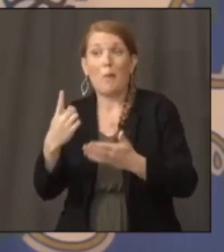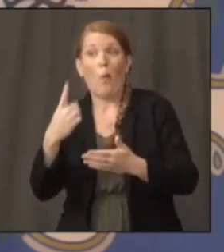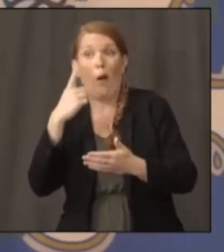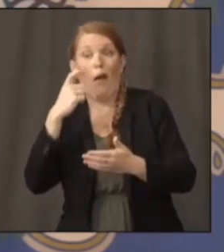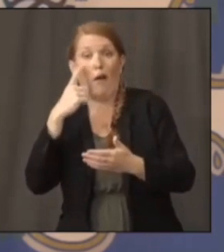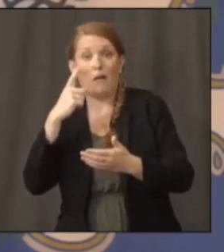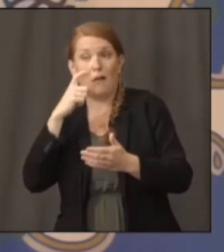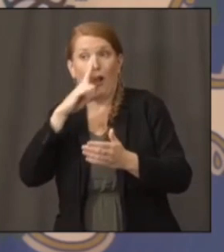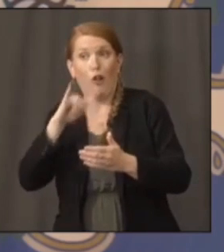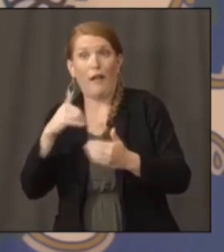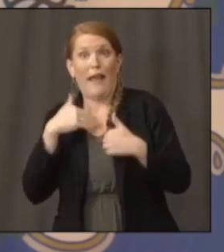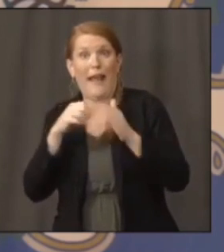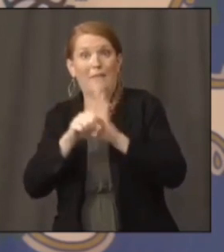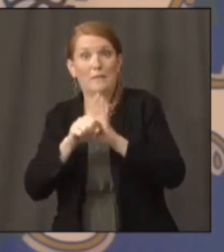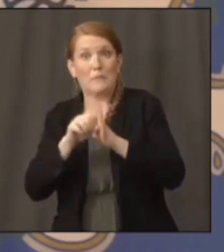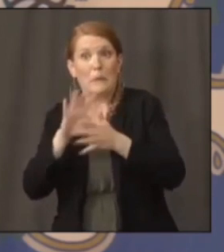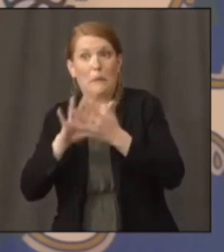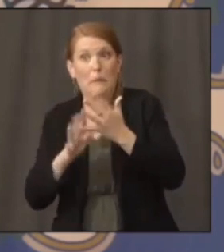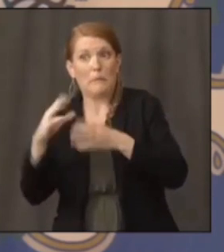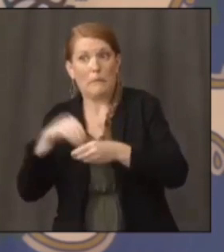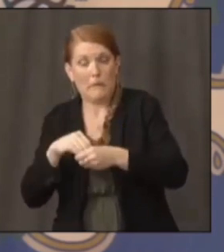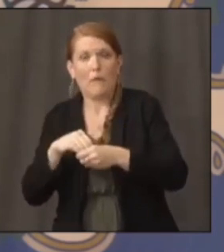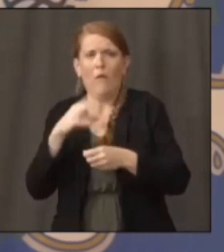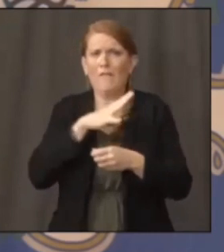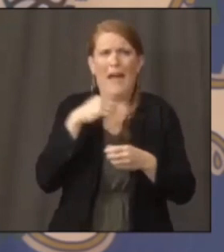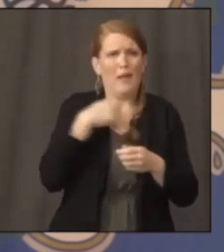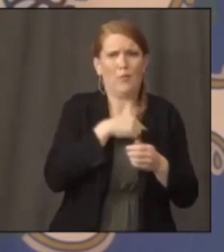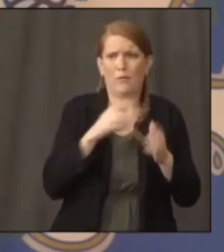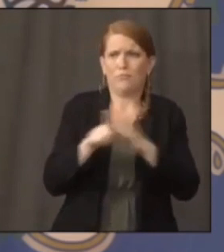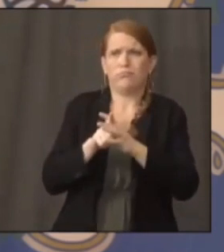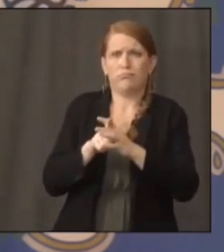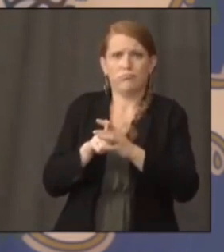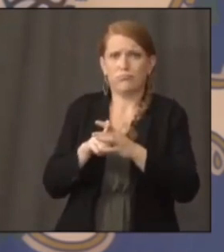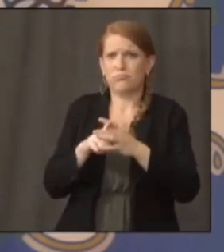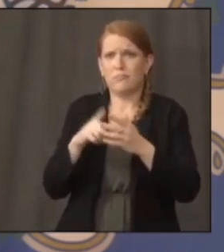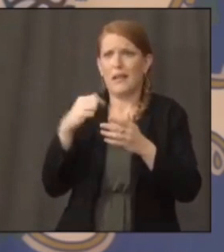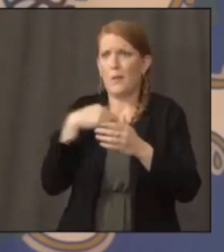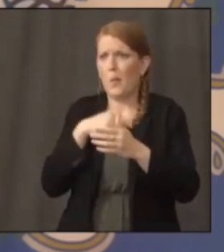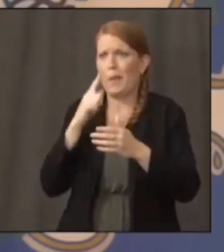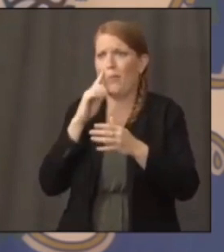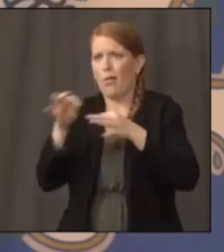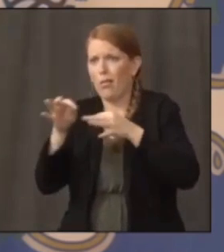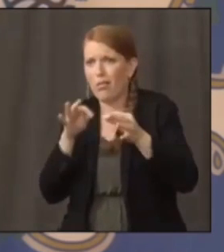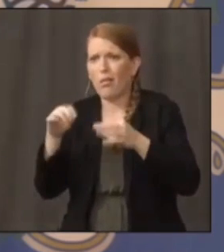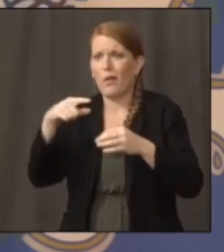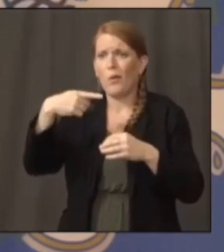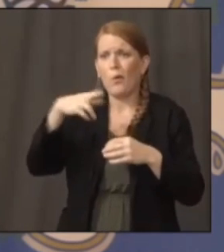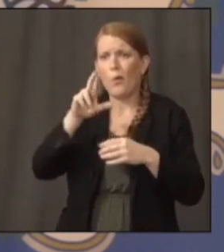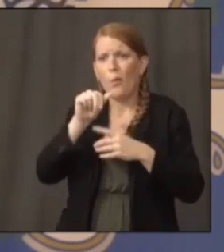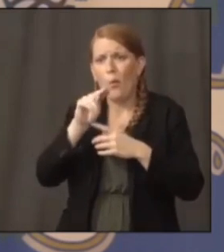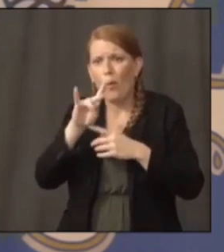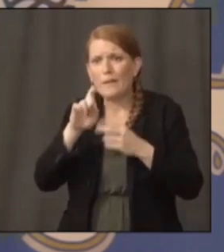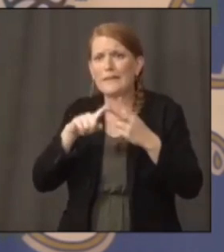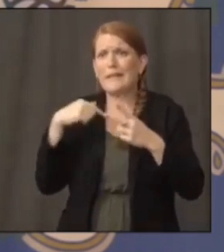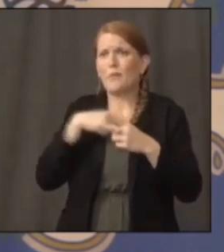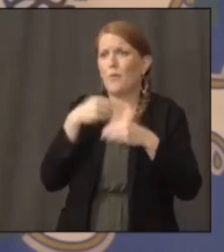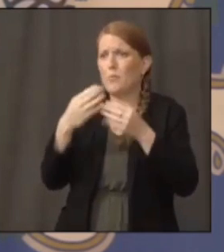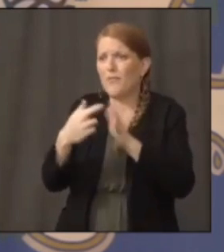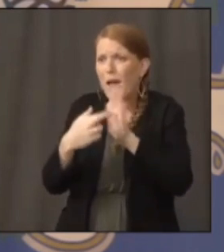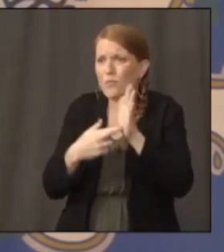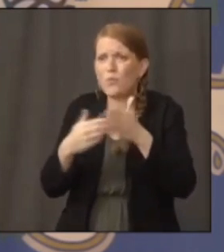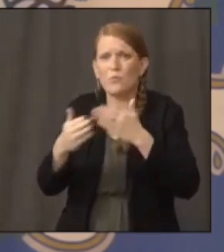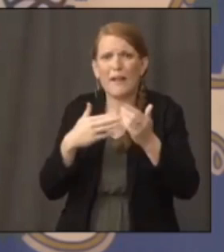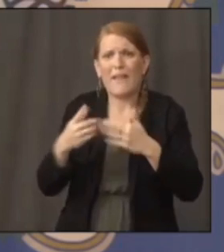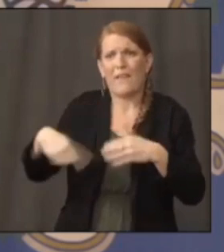able to provide the quarantine and all the protocols we need to keep that class safe, that teacher safe, and that school